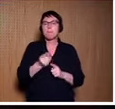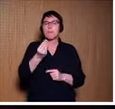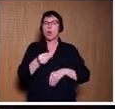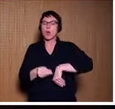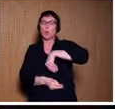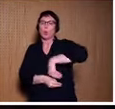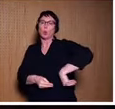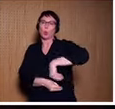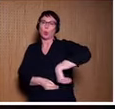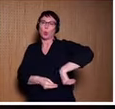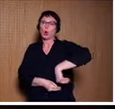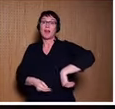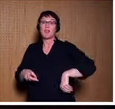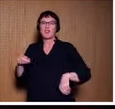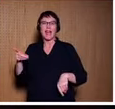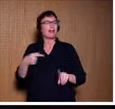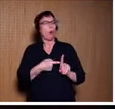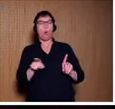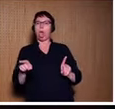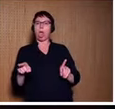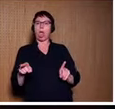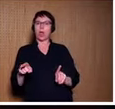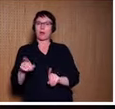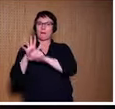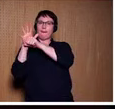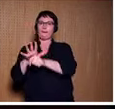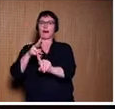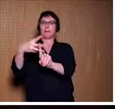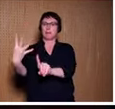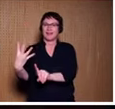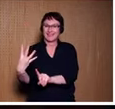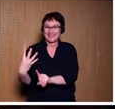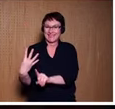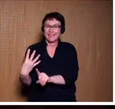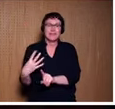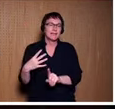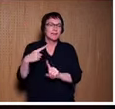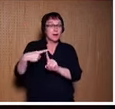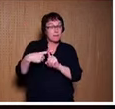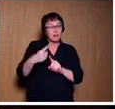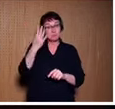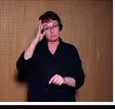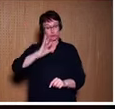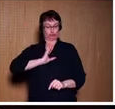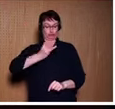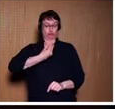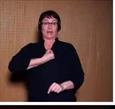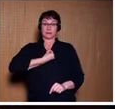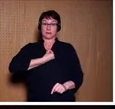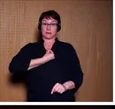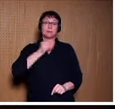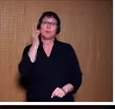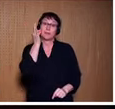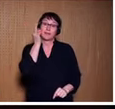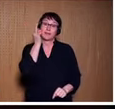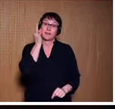poverty. And finally, anti-trans narratives, in particular the question whether trans women, are used as